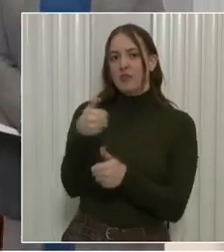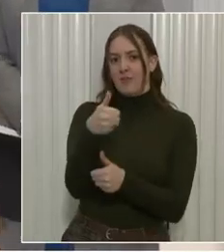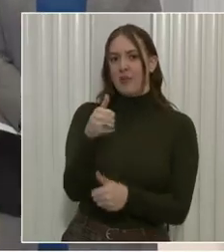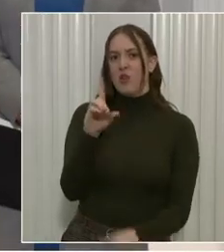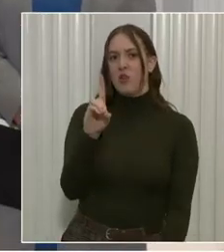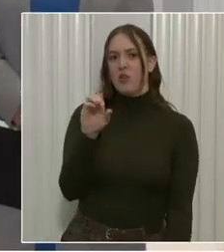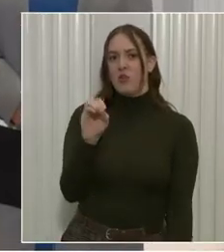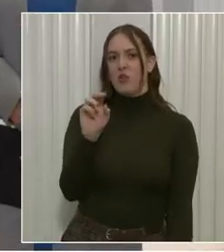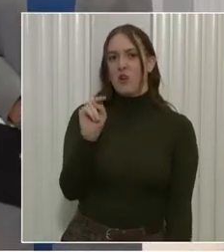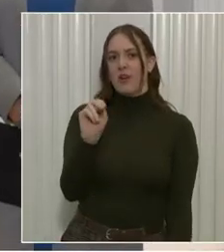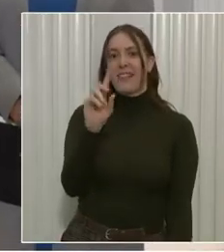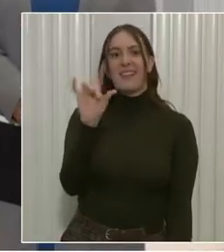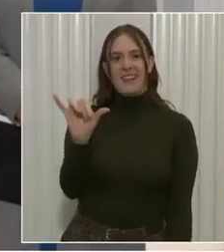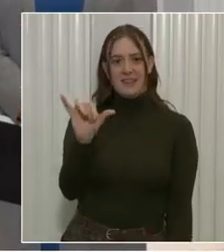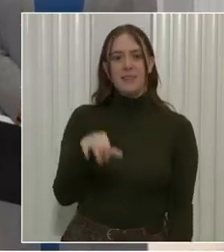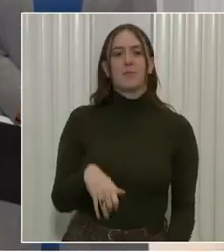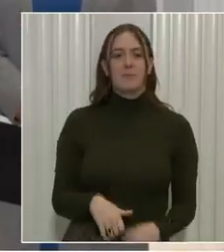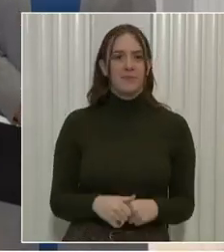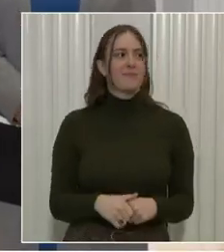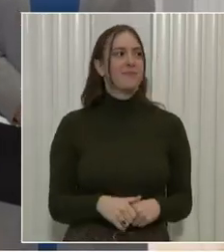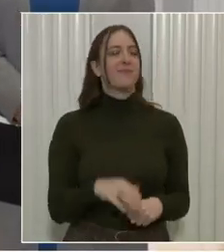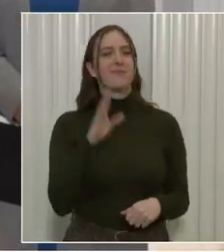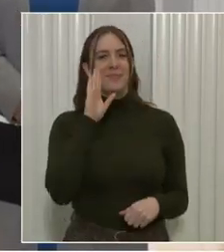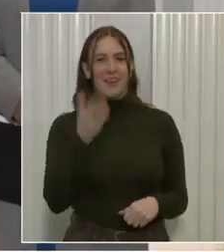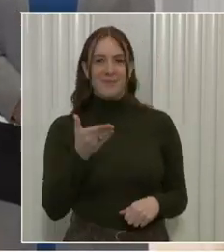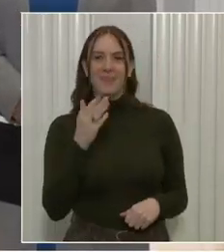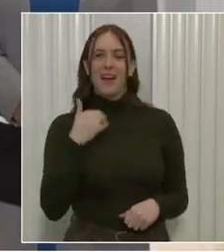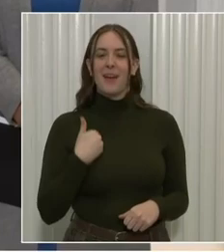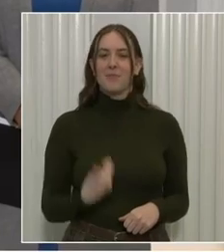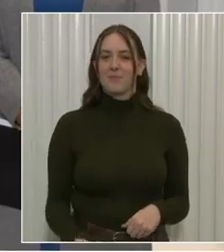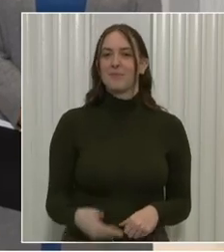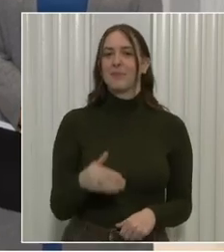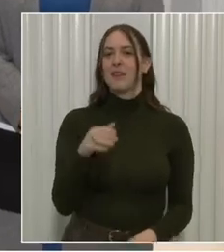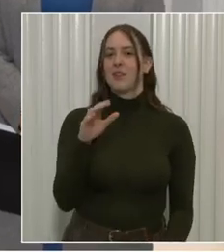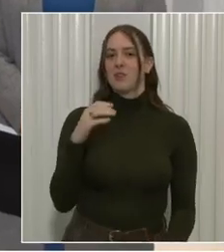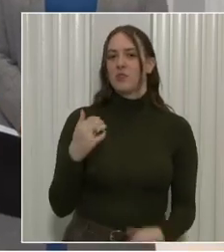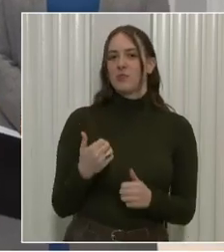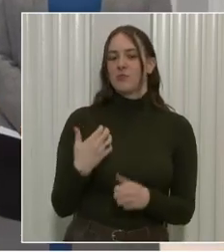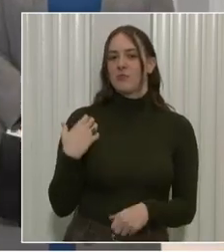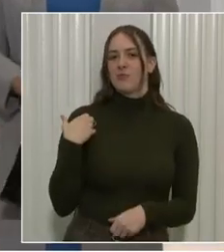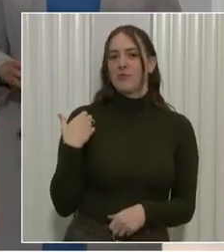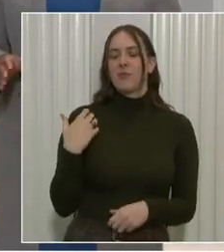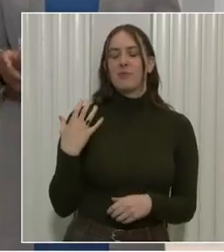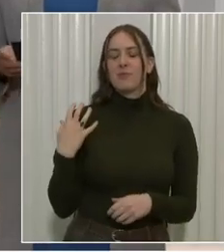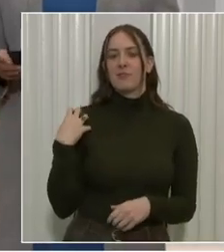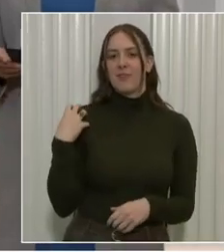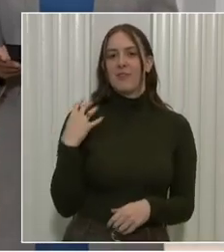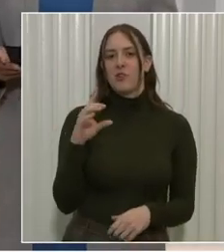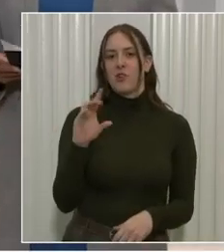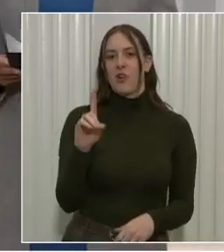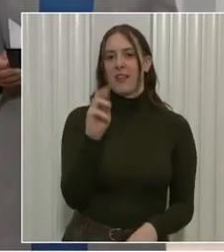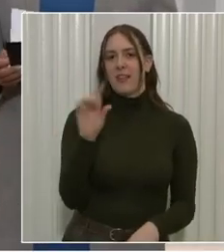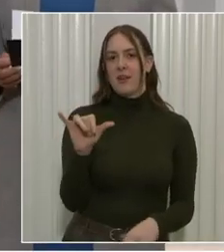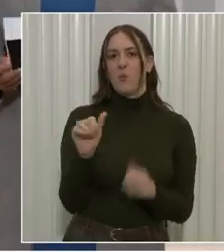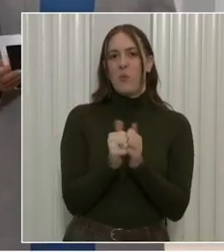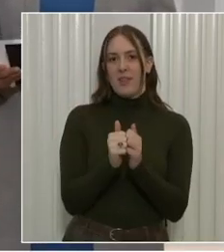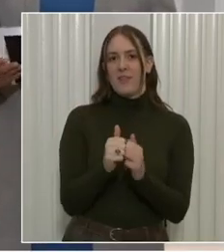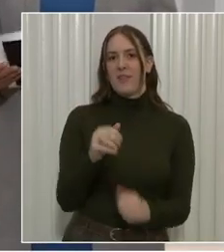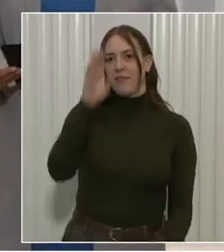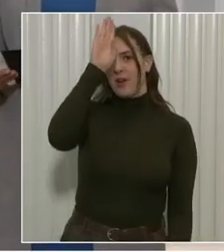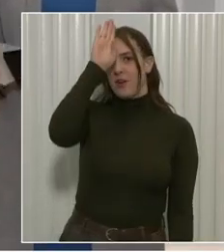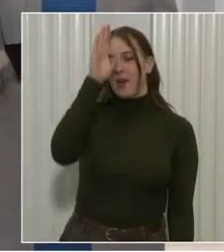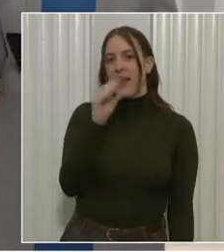Hi, I'm Chief John Donnelly of DC Fire and EMS, and I'd like to tell you a little bit about how we got here. Whole